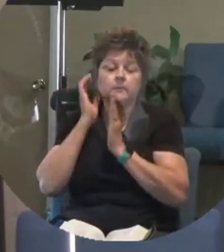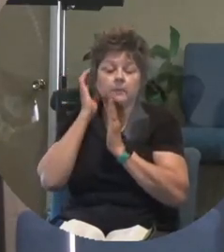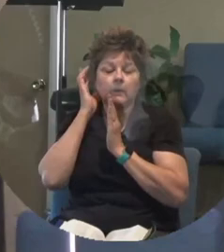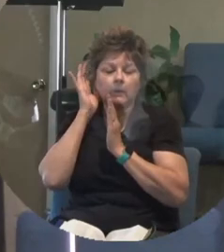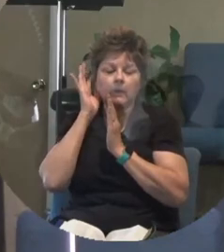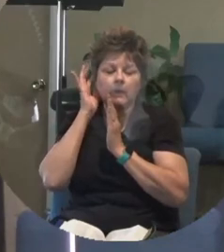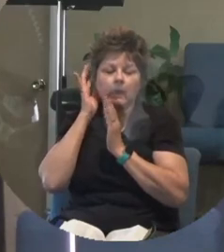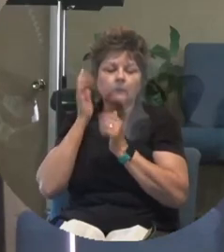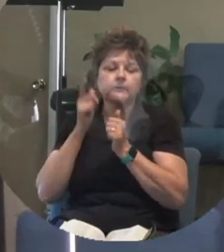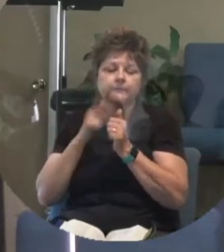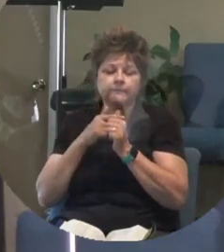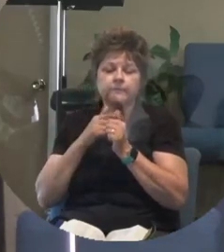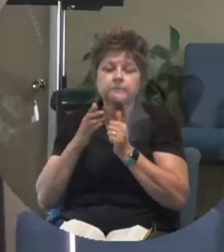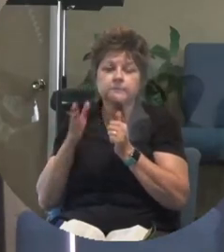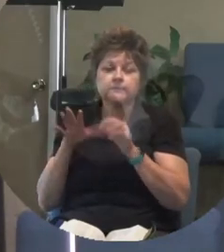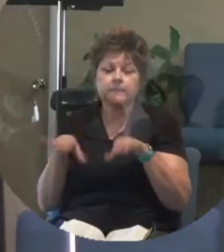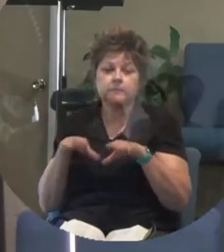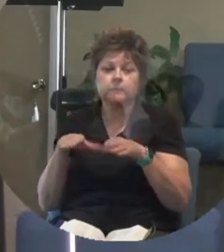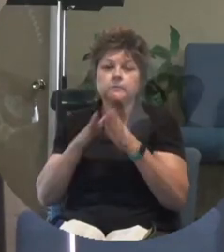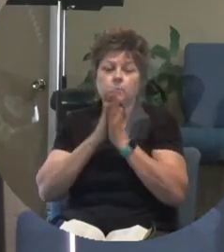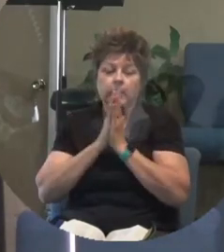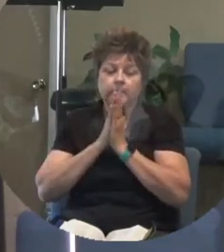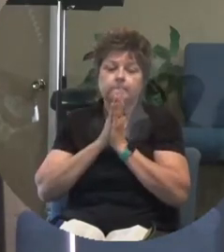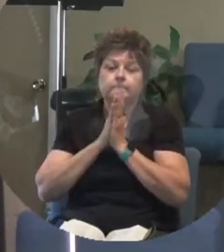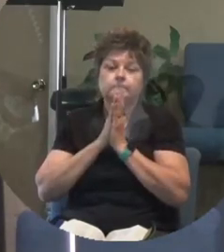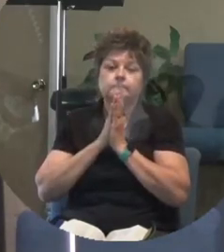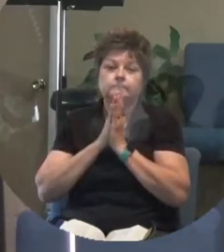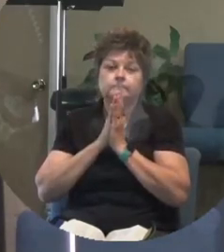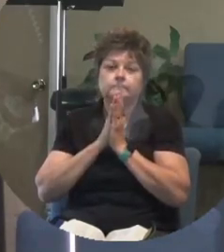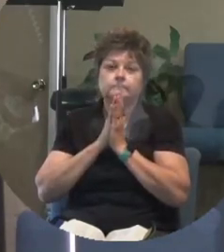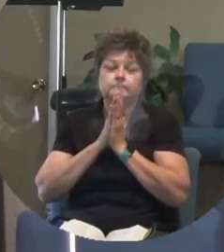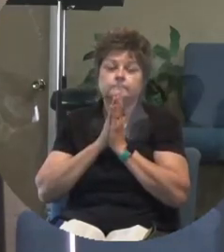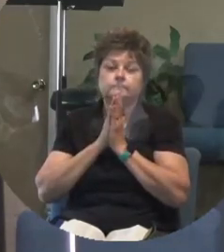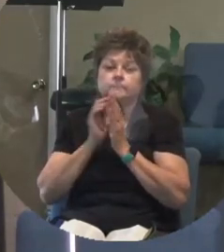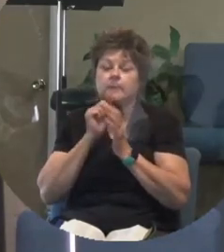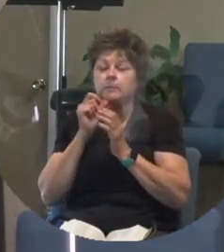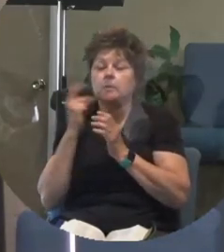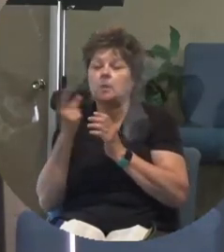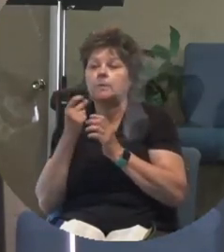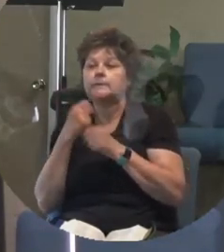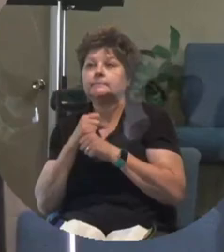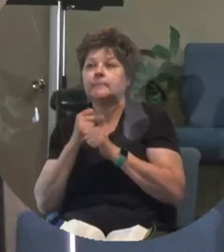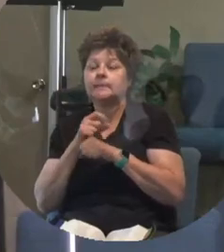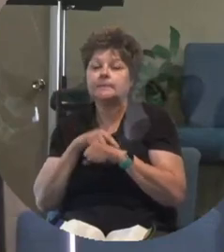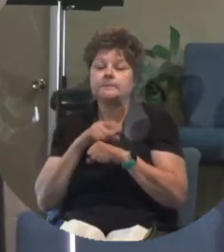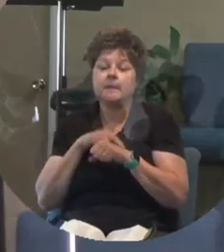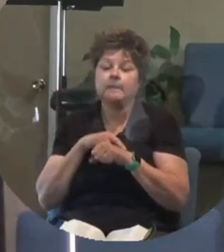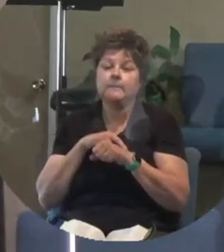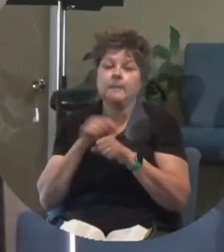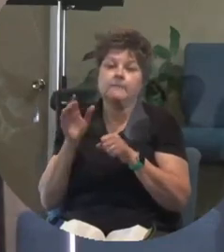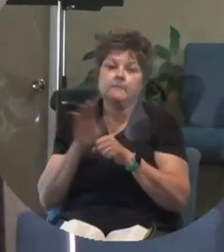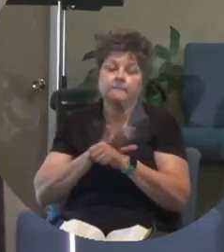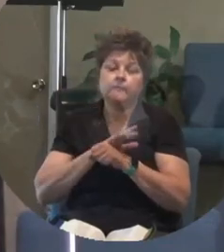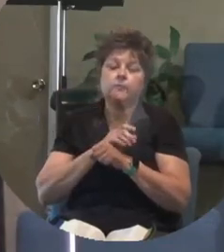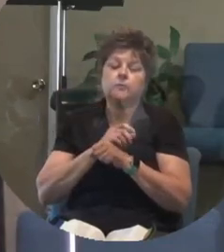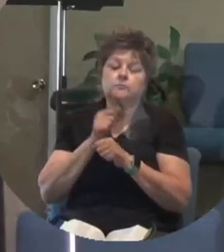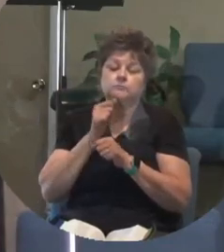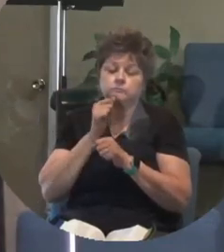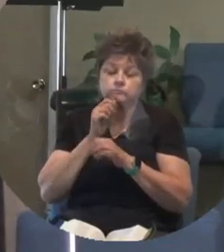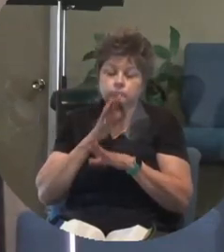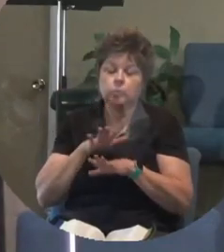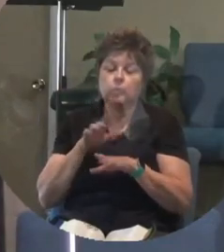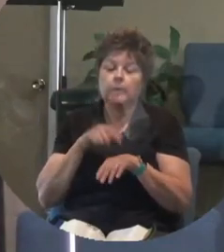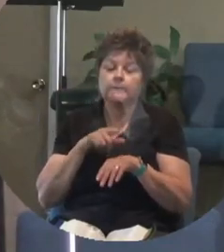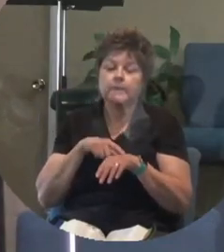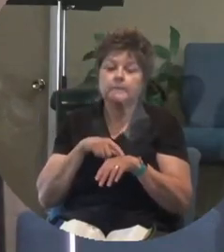It's one of the first things I do in the morning is pray. I don't always make the time to have a full quiet time devotion. I usually do